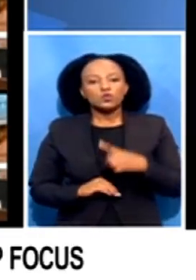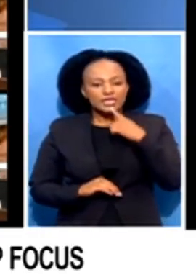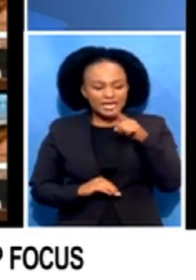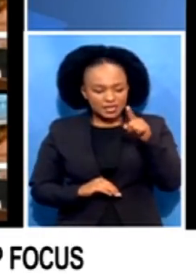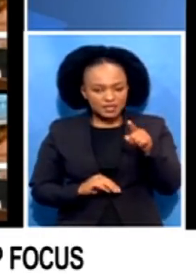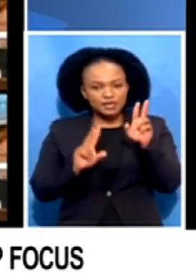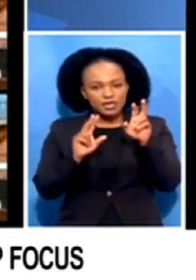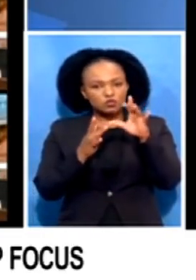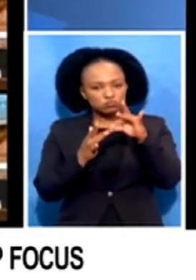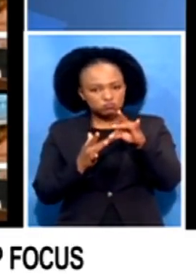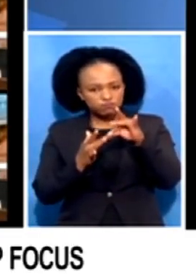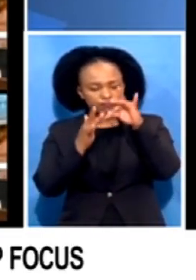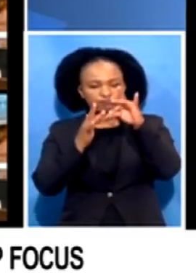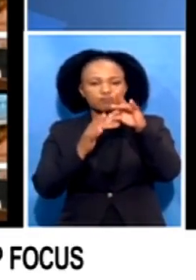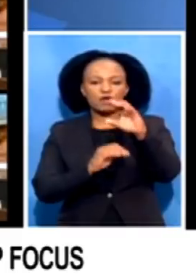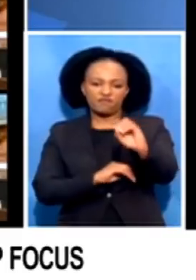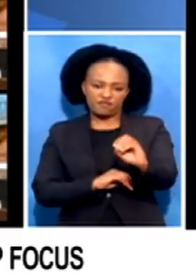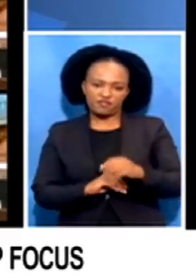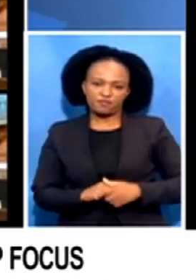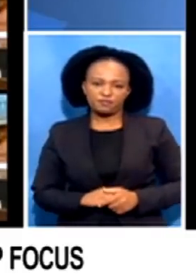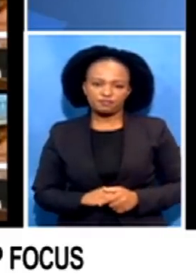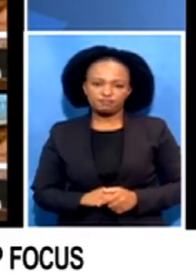That is my answer.